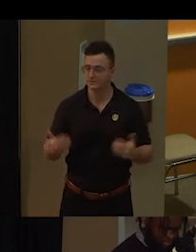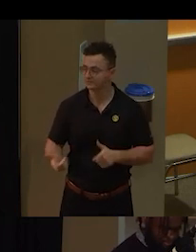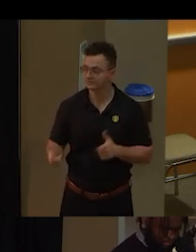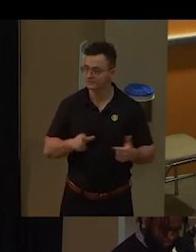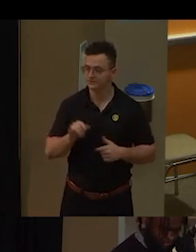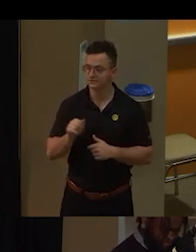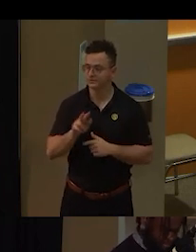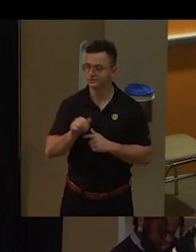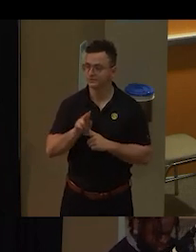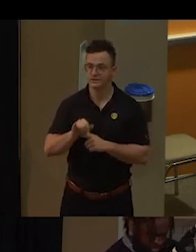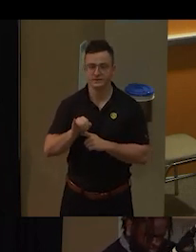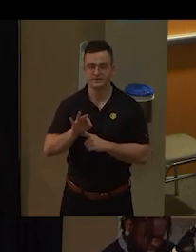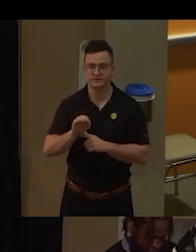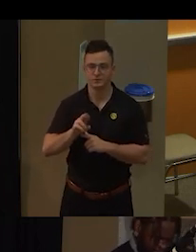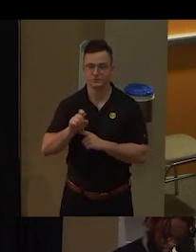Javauni Forrest.